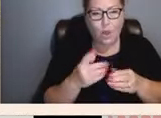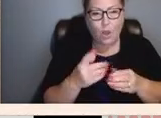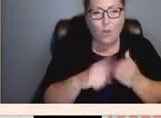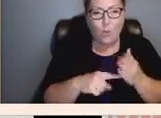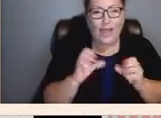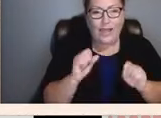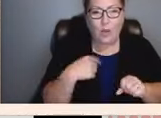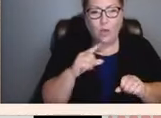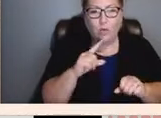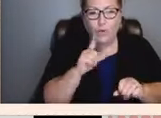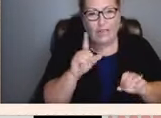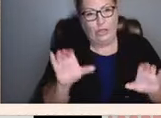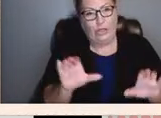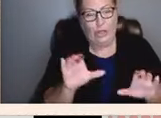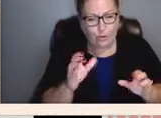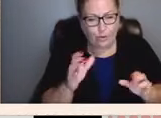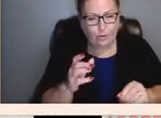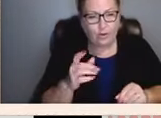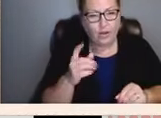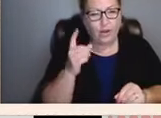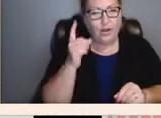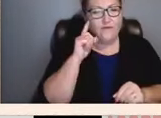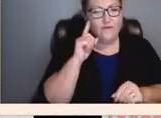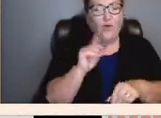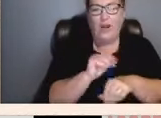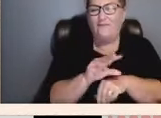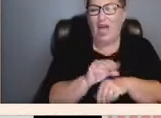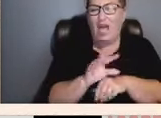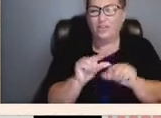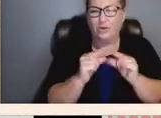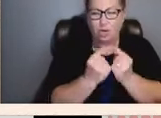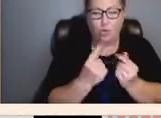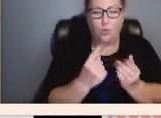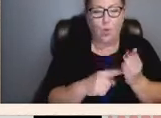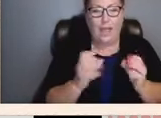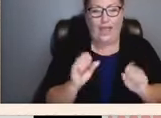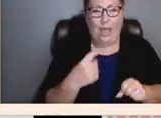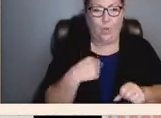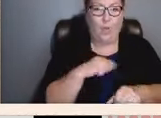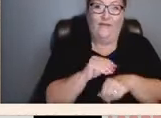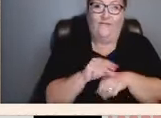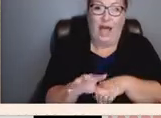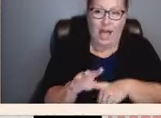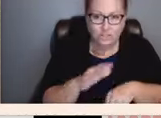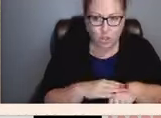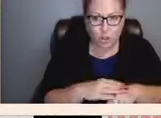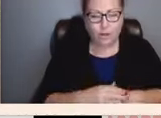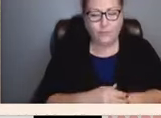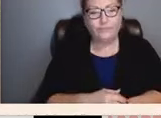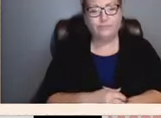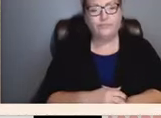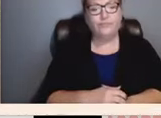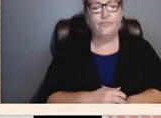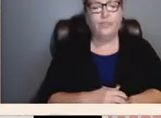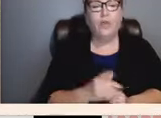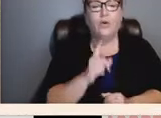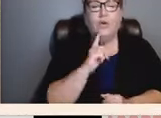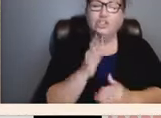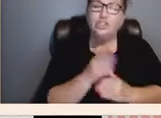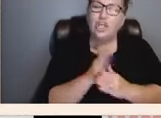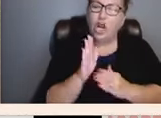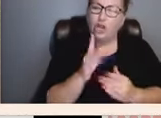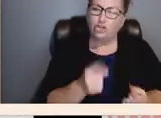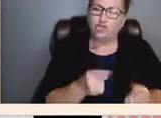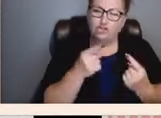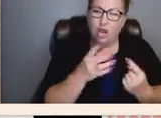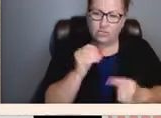As far as an advisory group, what can we advise on? Share your struggles and your frustrations,